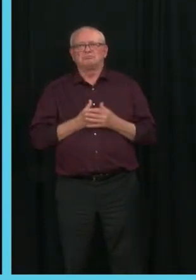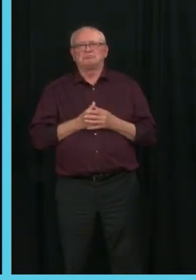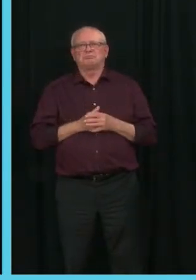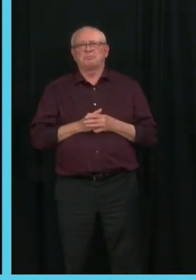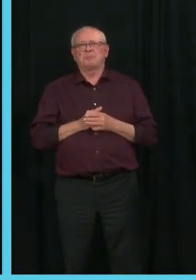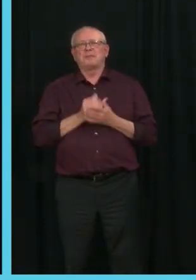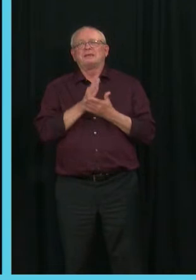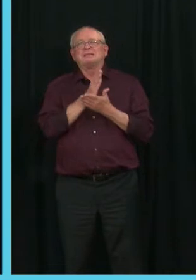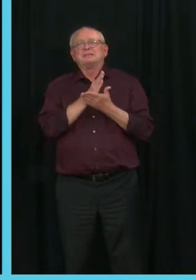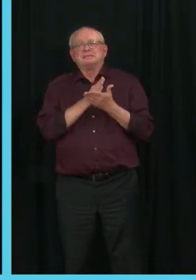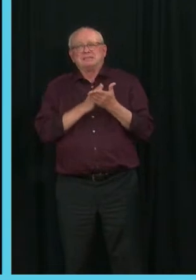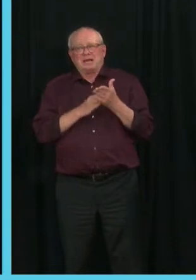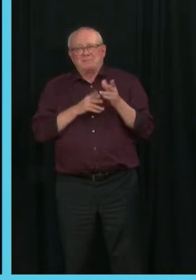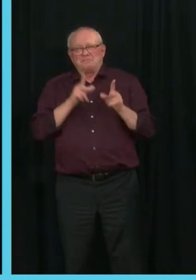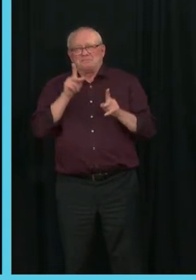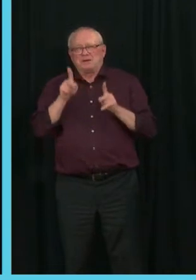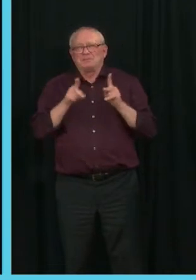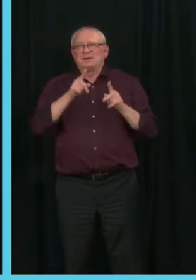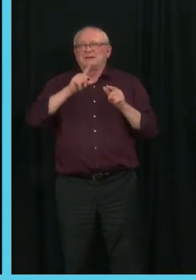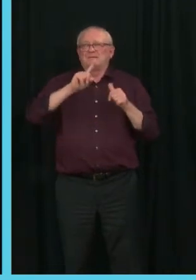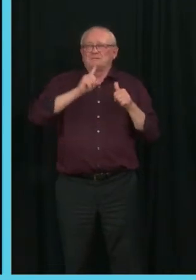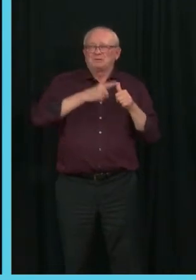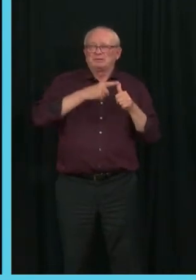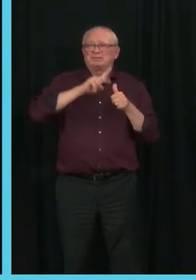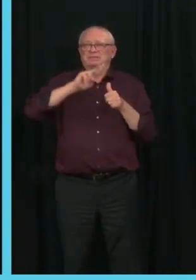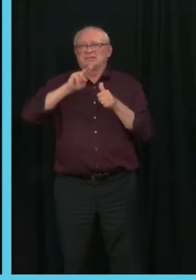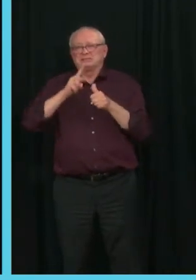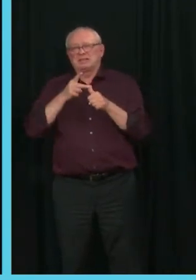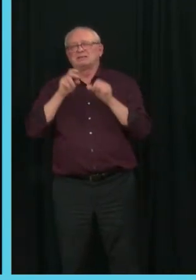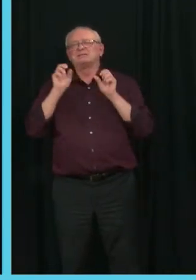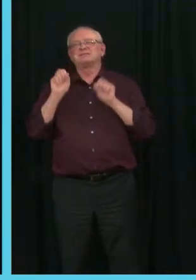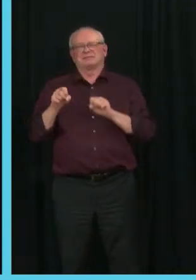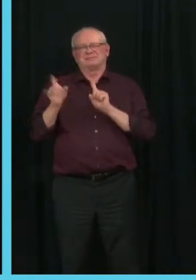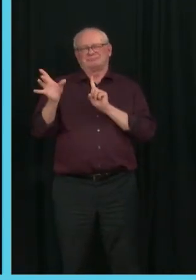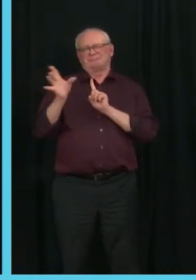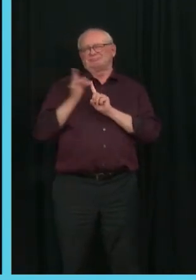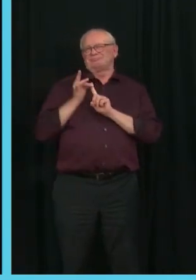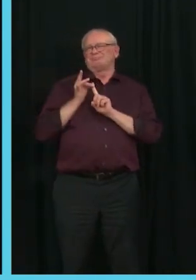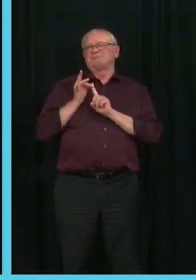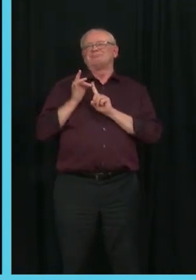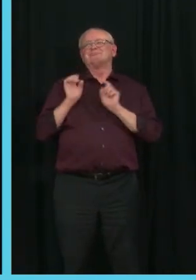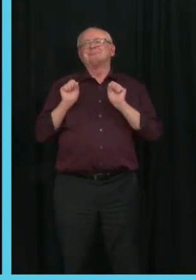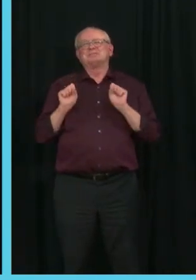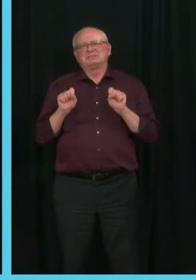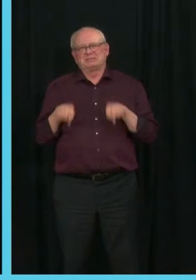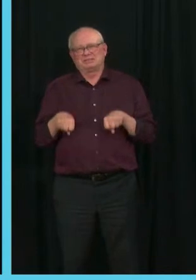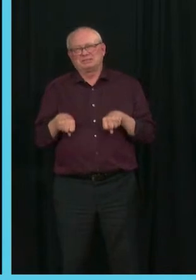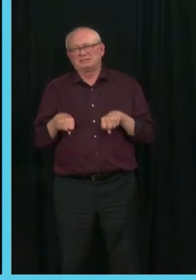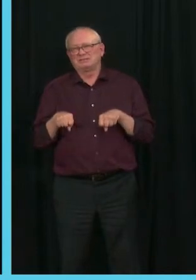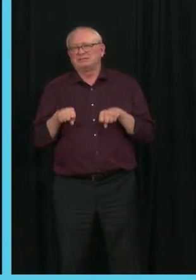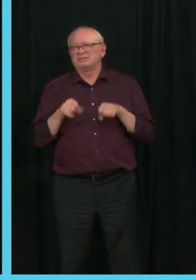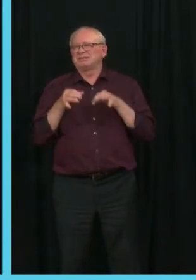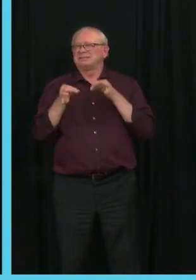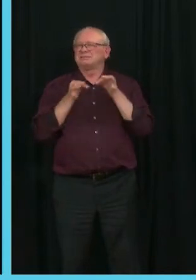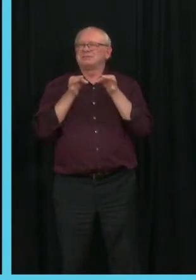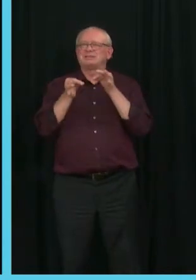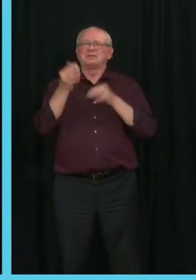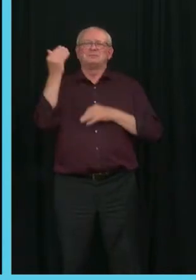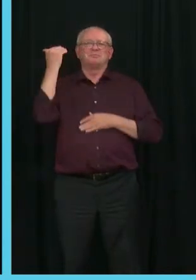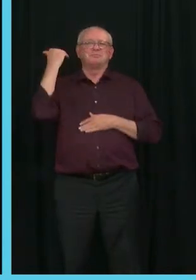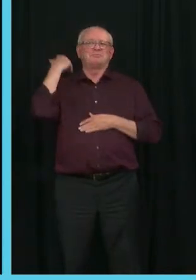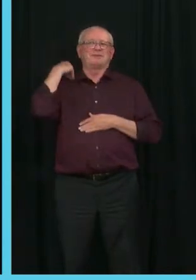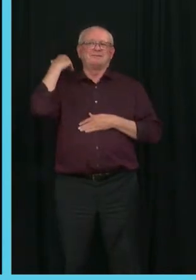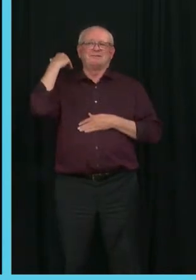immunization who can still go on to get ill. Again, as we've talked about before, the vaccines are about 70 to